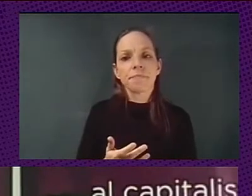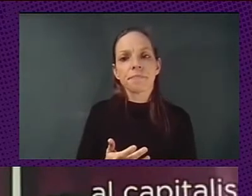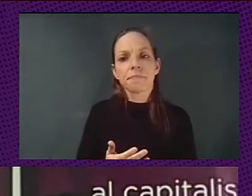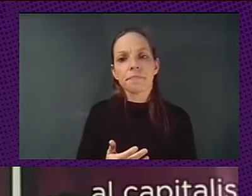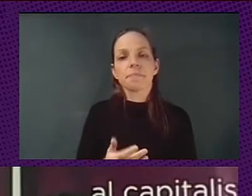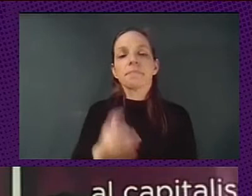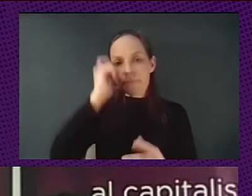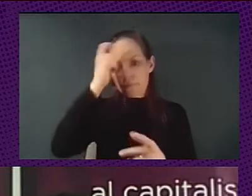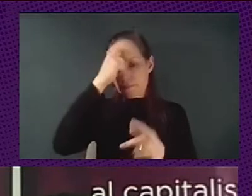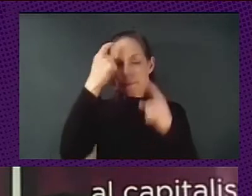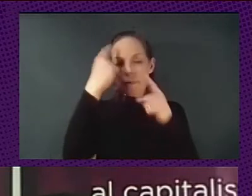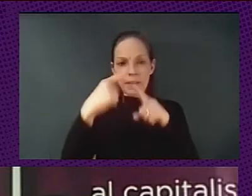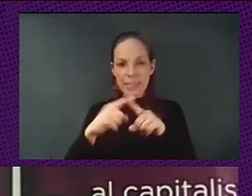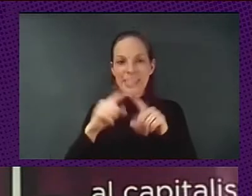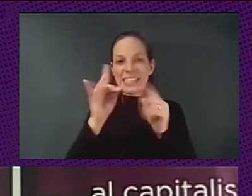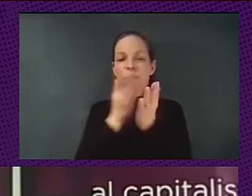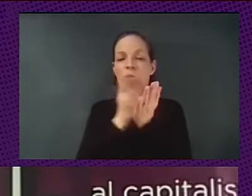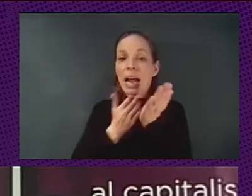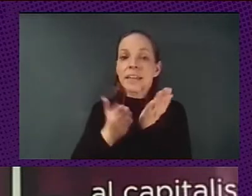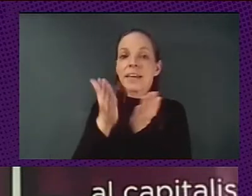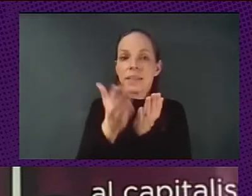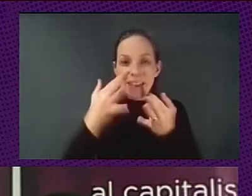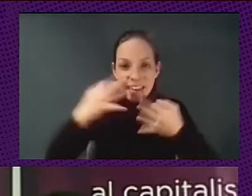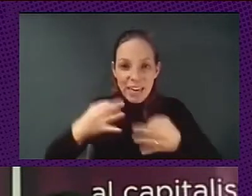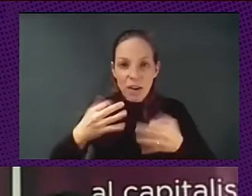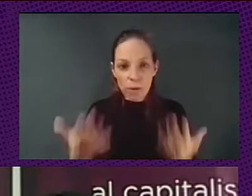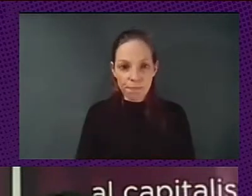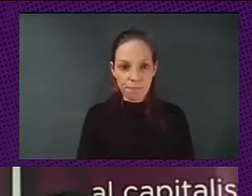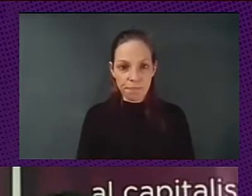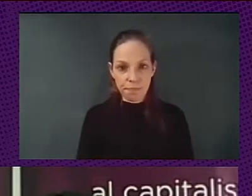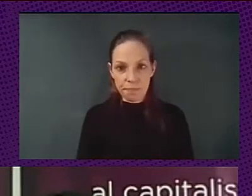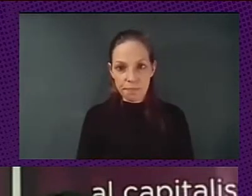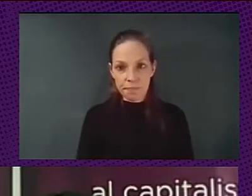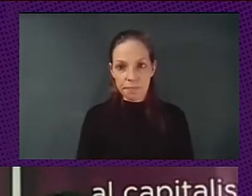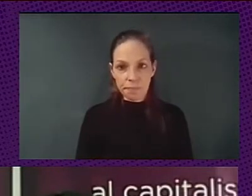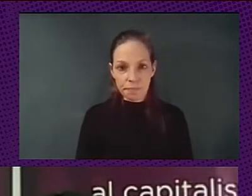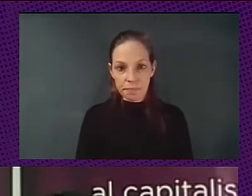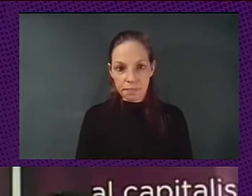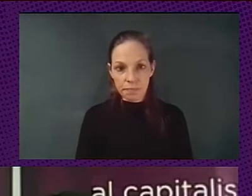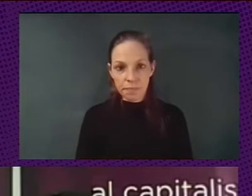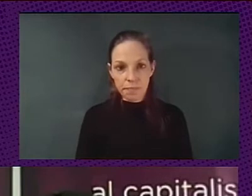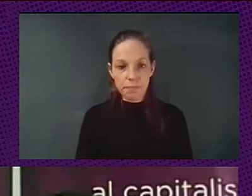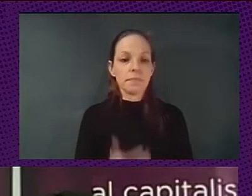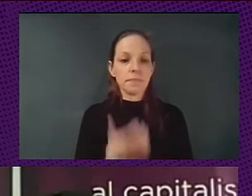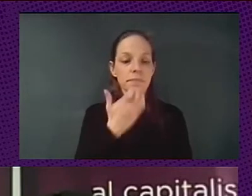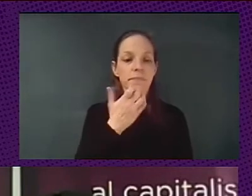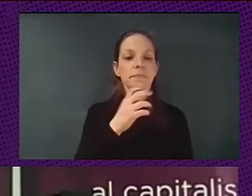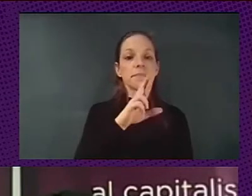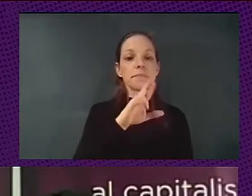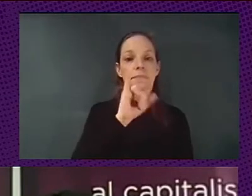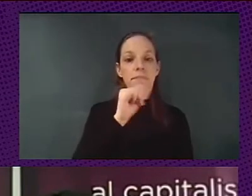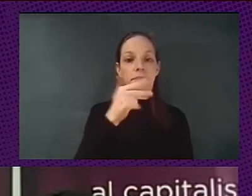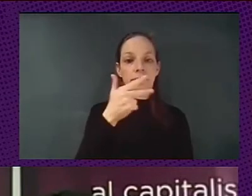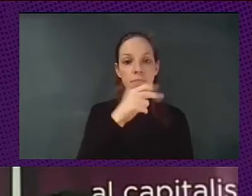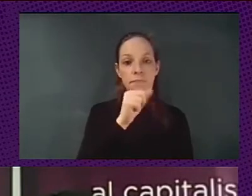right? So I'm with Stallman on this. He's been saying for almost a decade,